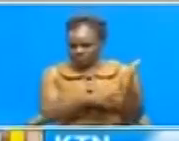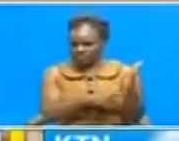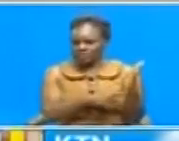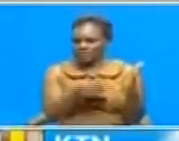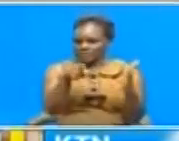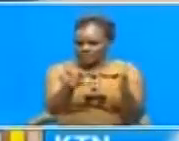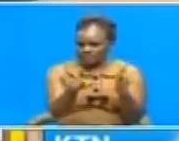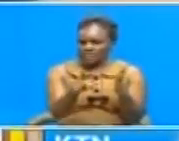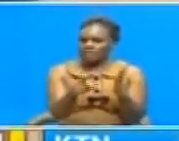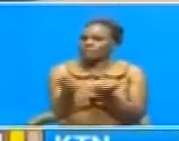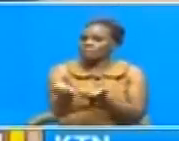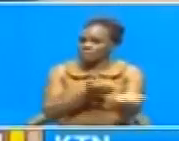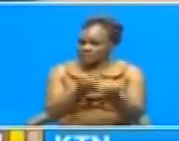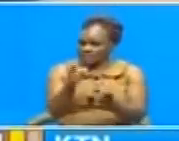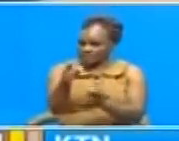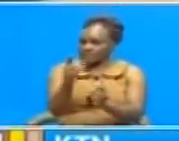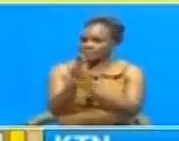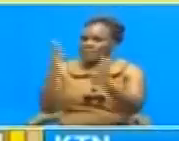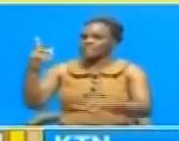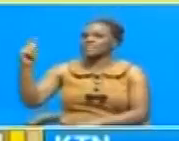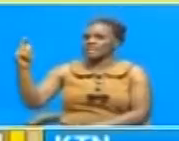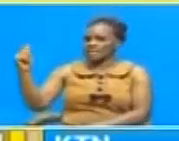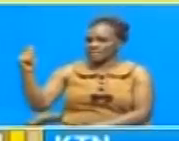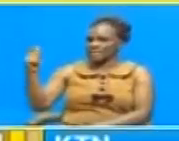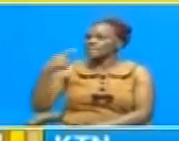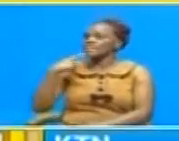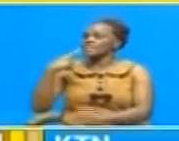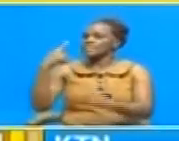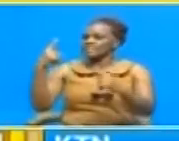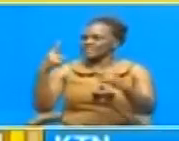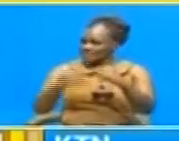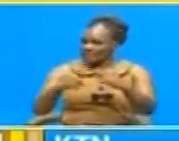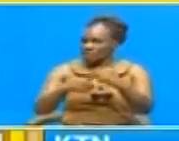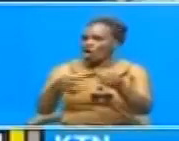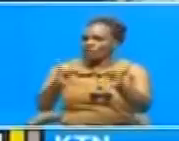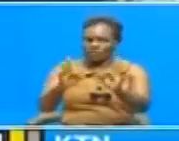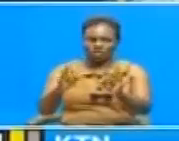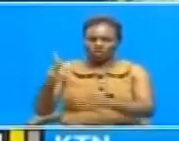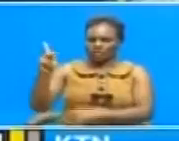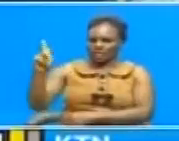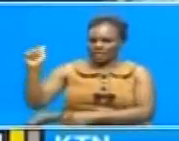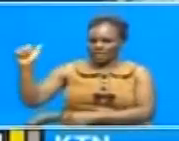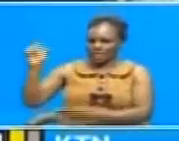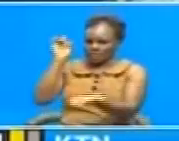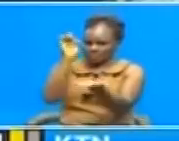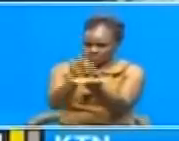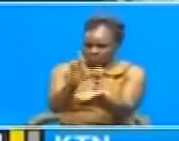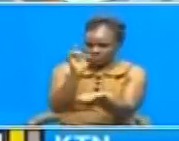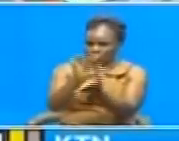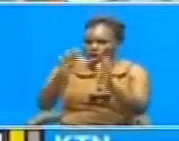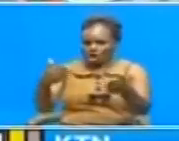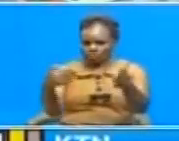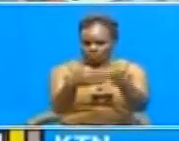into the dealings surrounding the bus tender has since seen six high-ranking officers at the authority either fired or